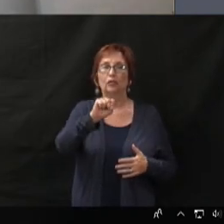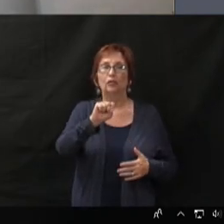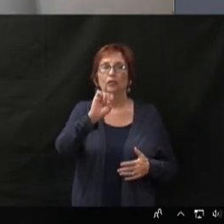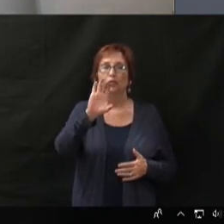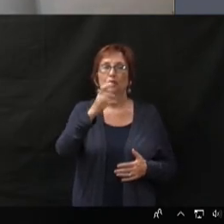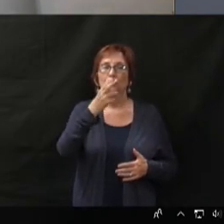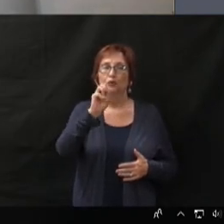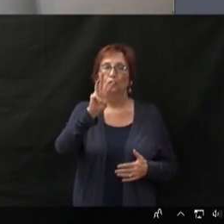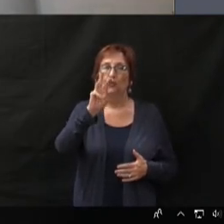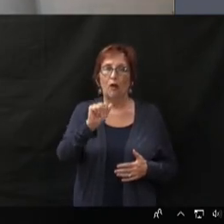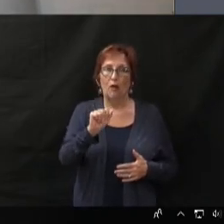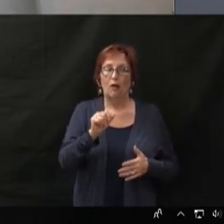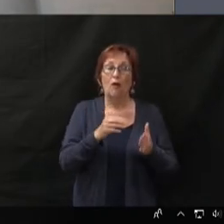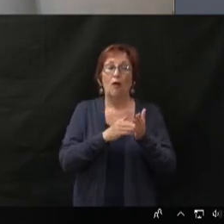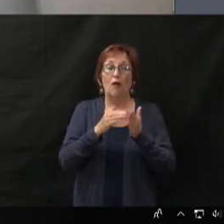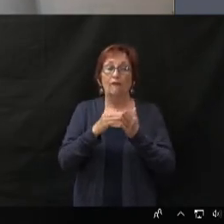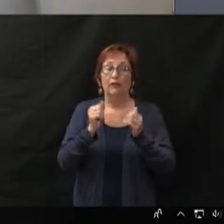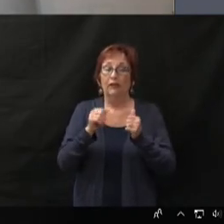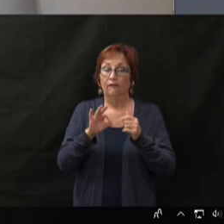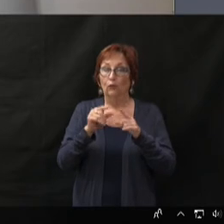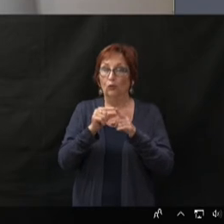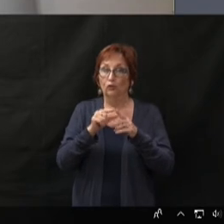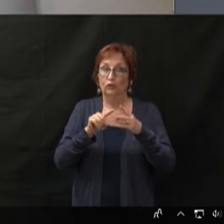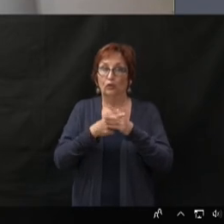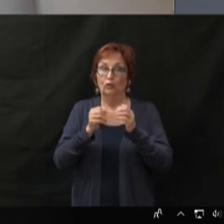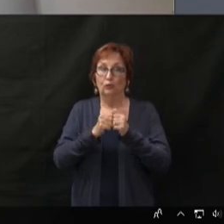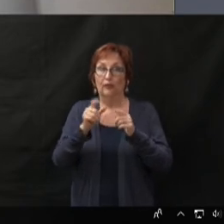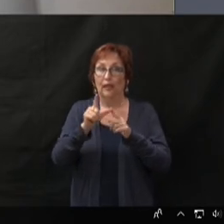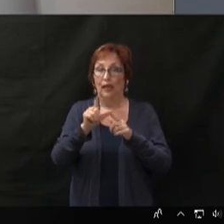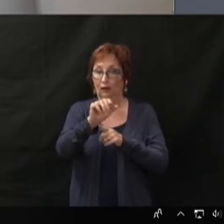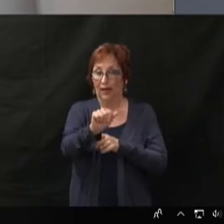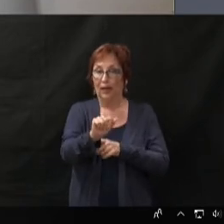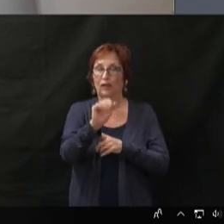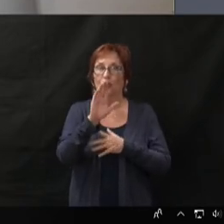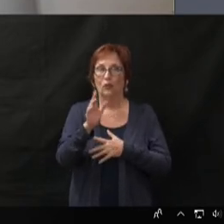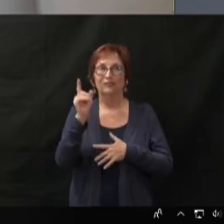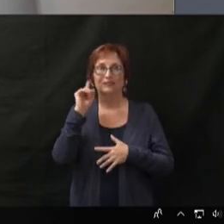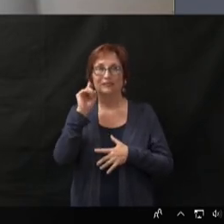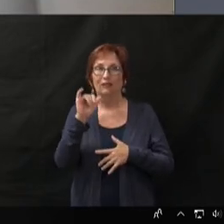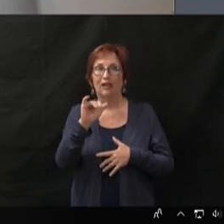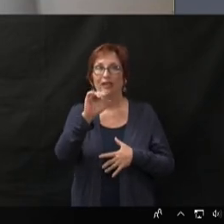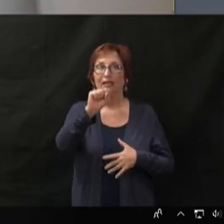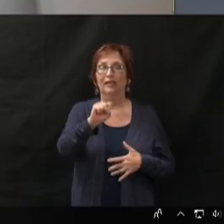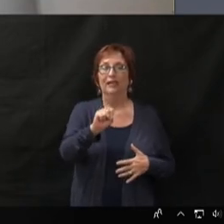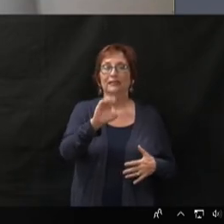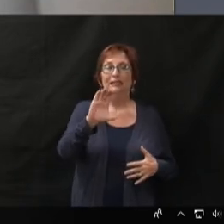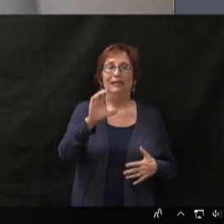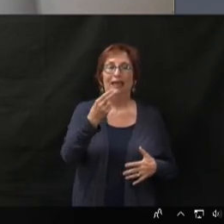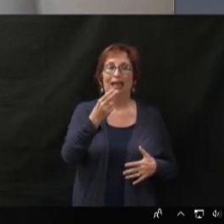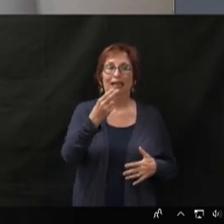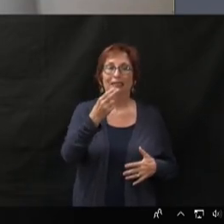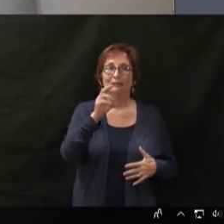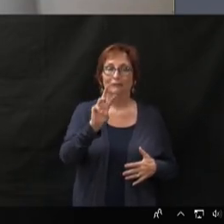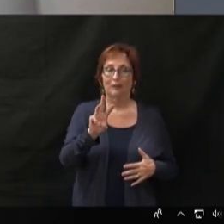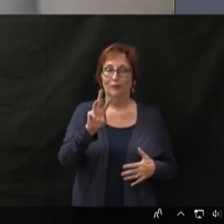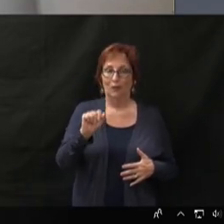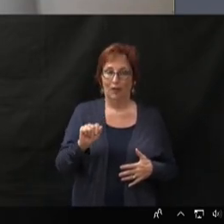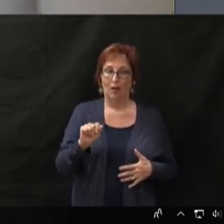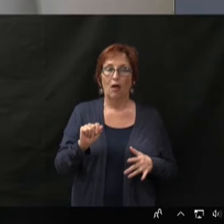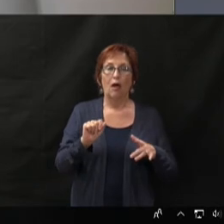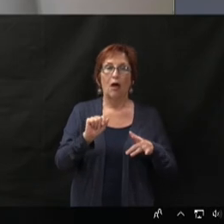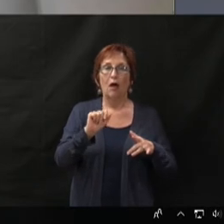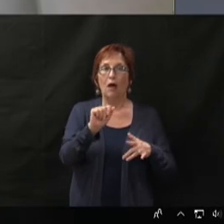word begins with an A, it's going to be schwa. We don't say about. It's about 10. We say about. Try it